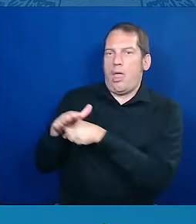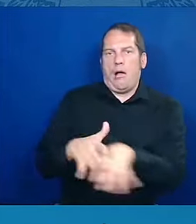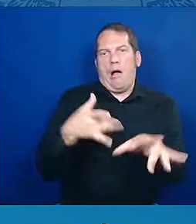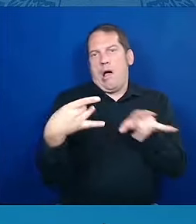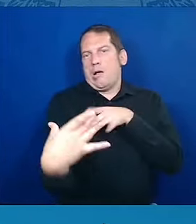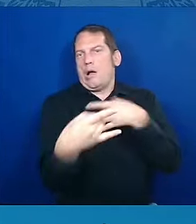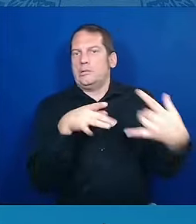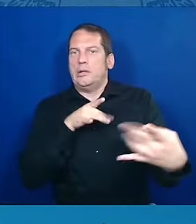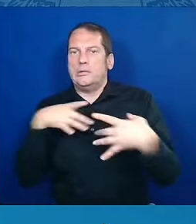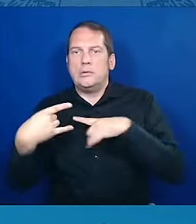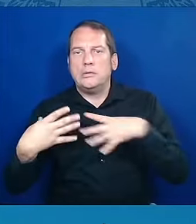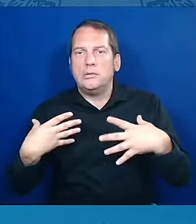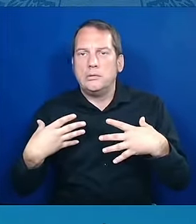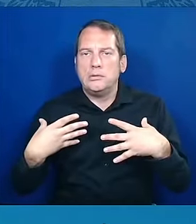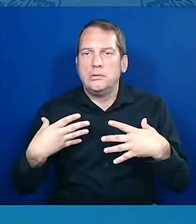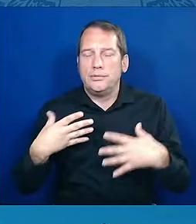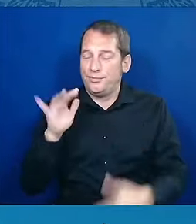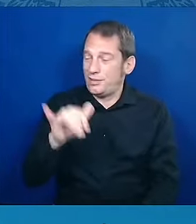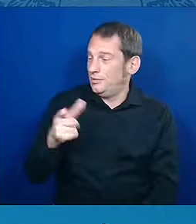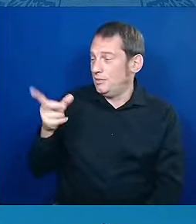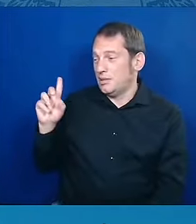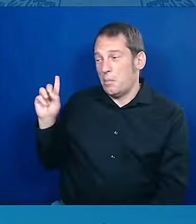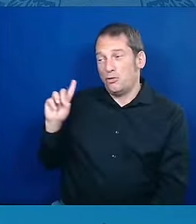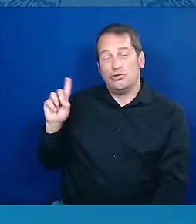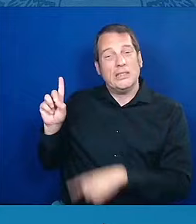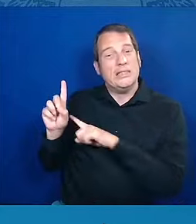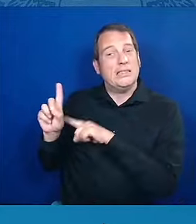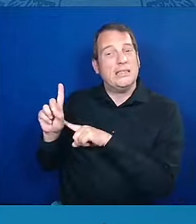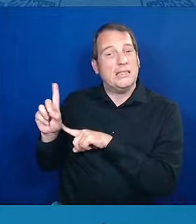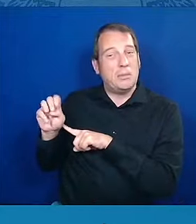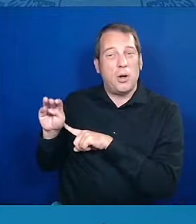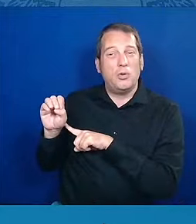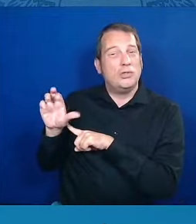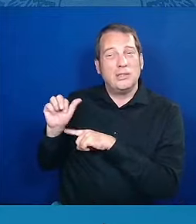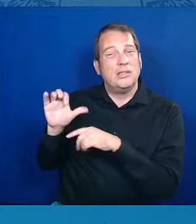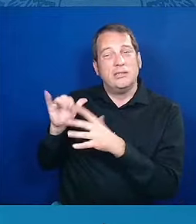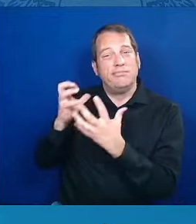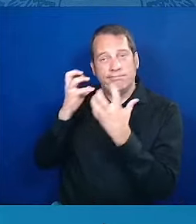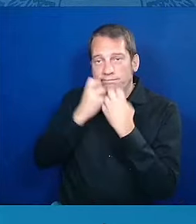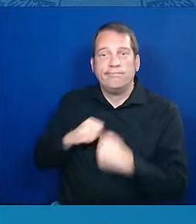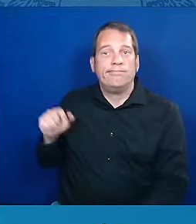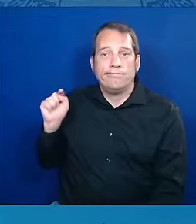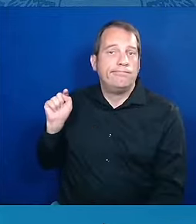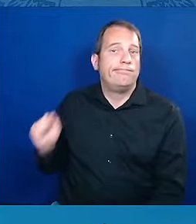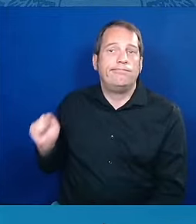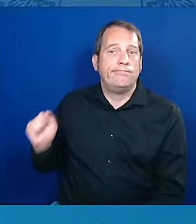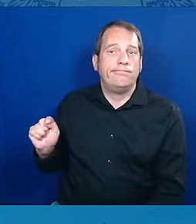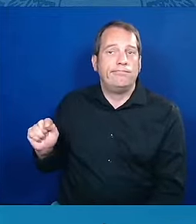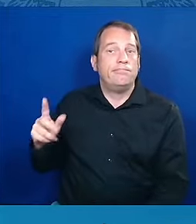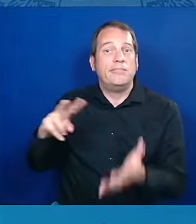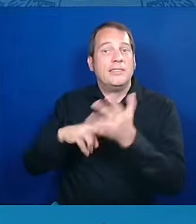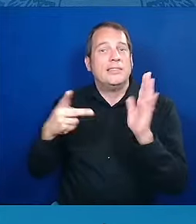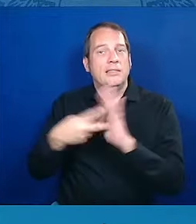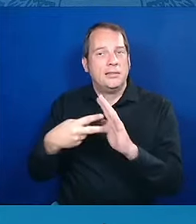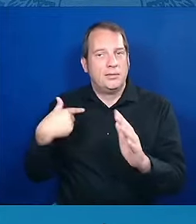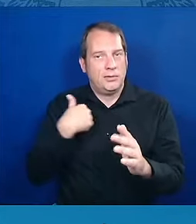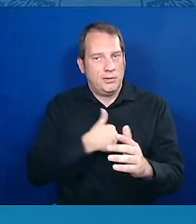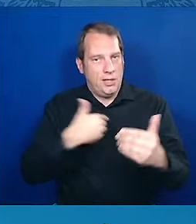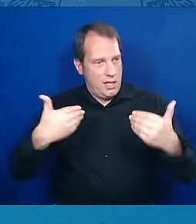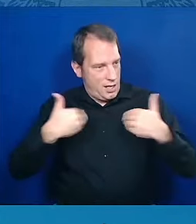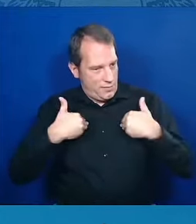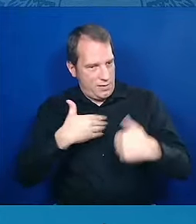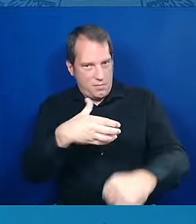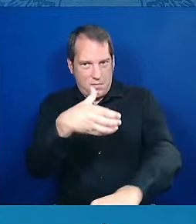question. When we vote, and when we vote, we make our voices